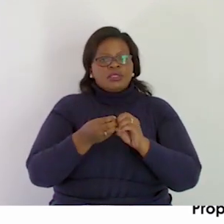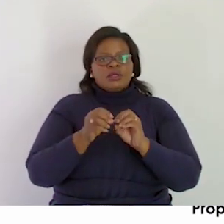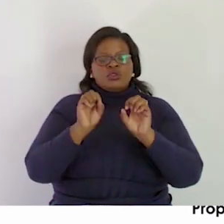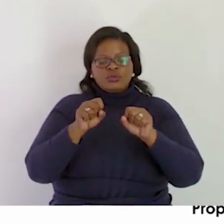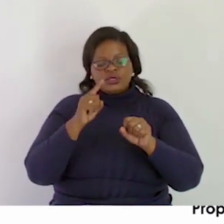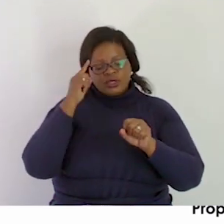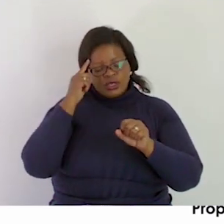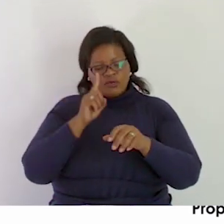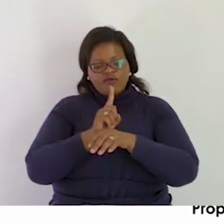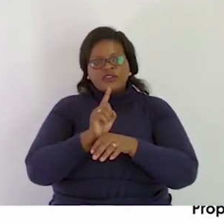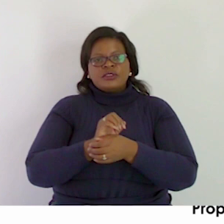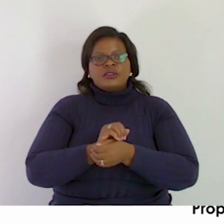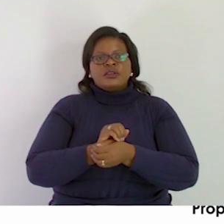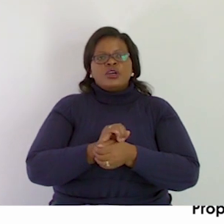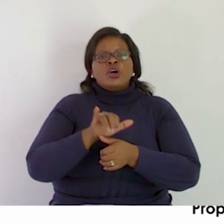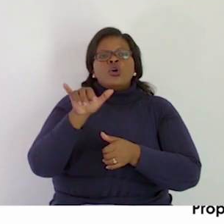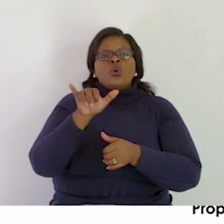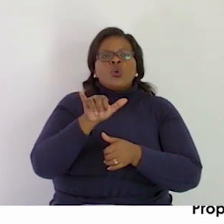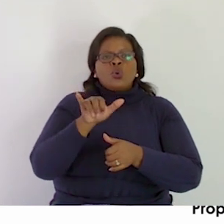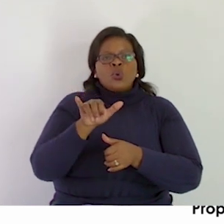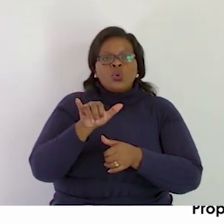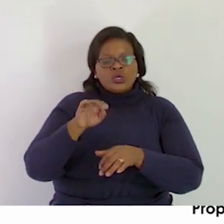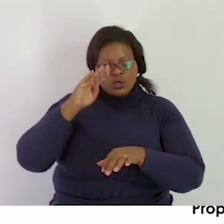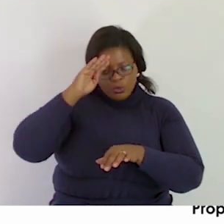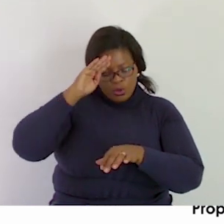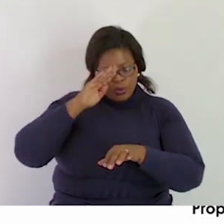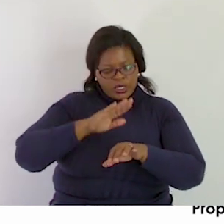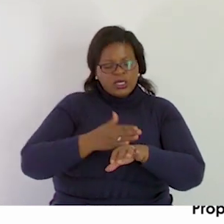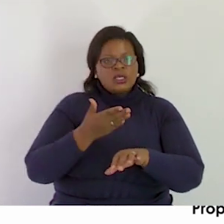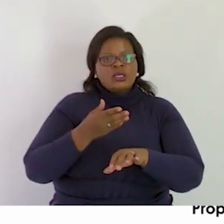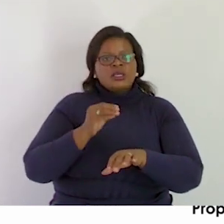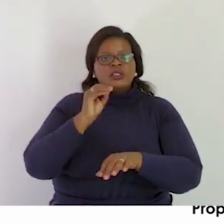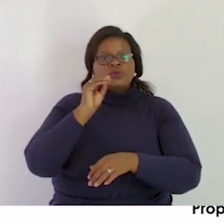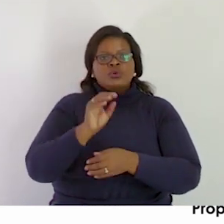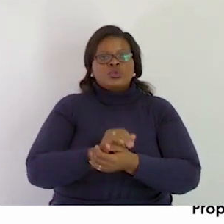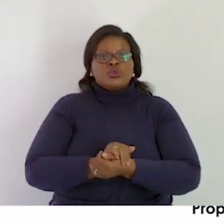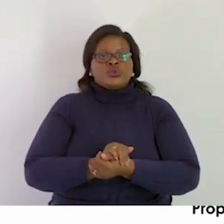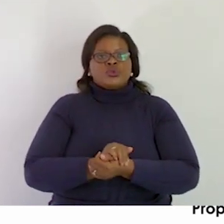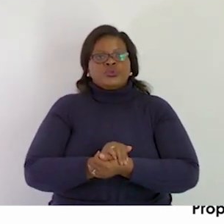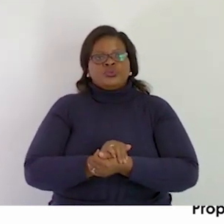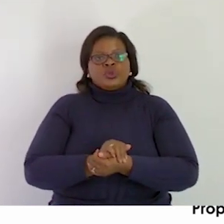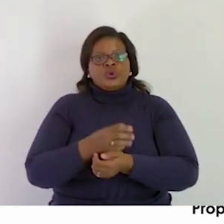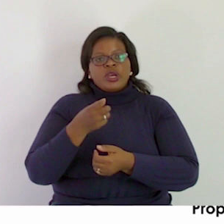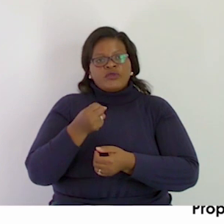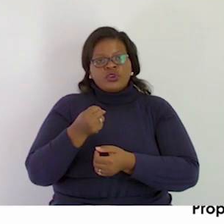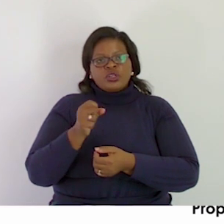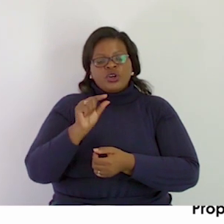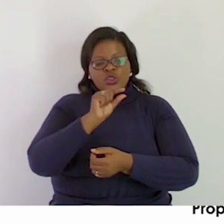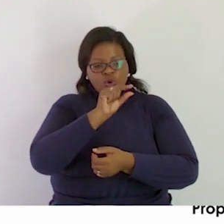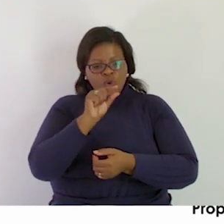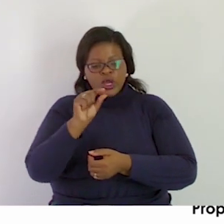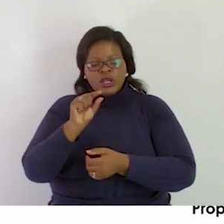what property is applied there. There is a word property. You need to explain